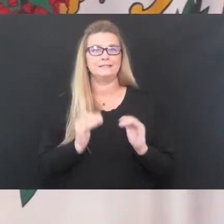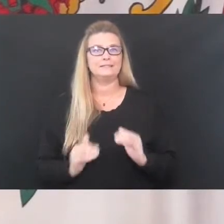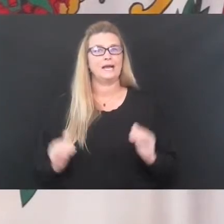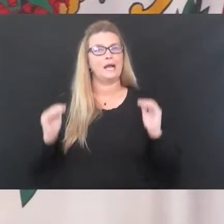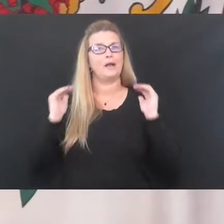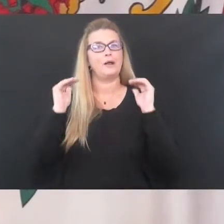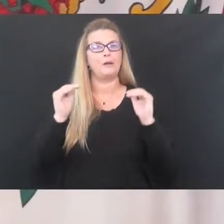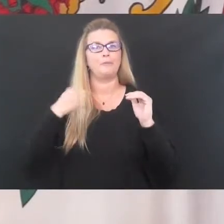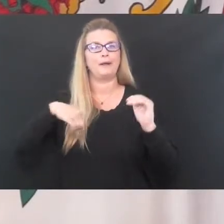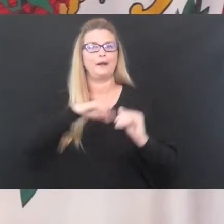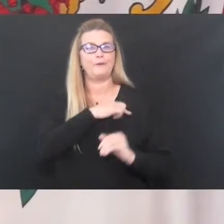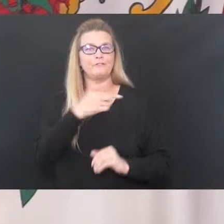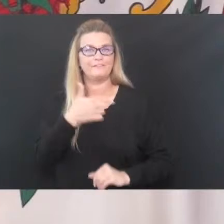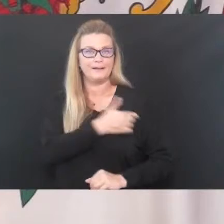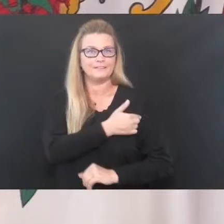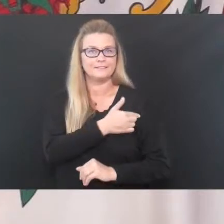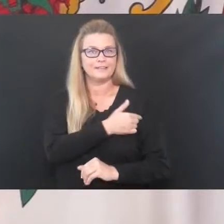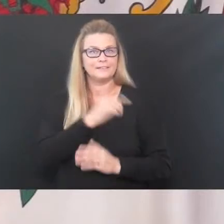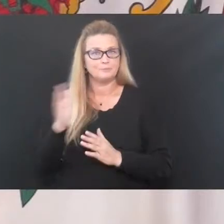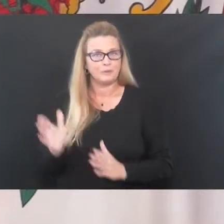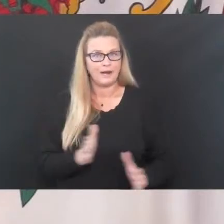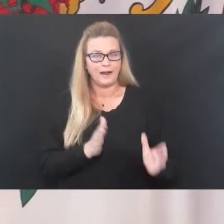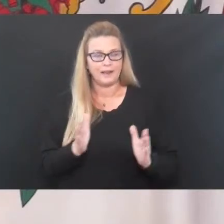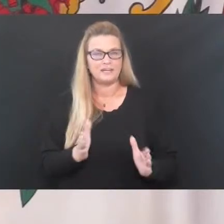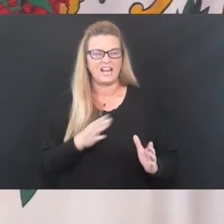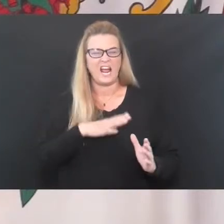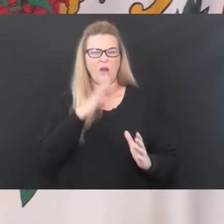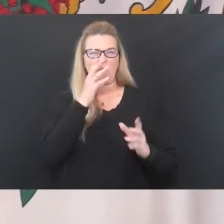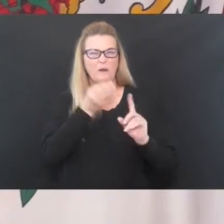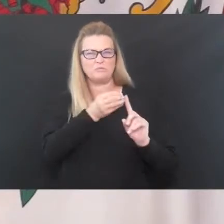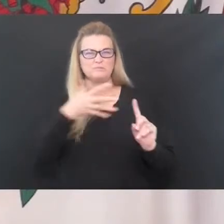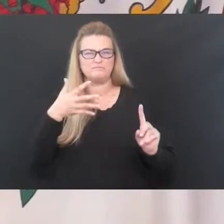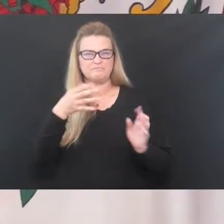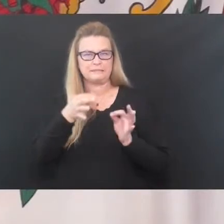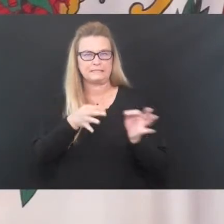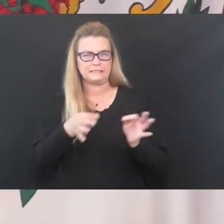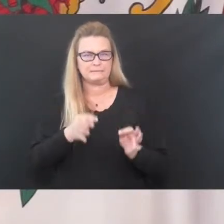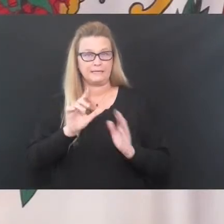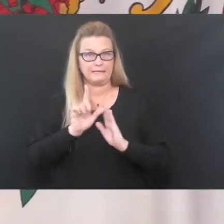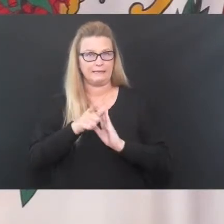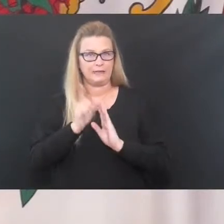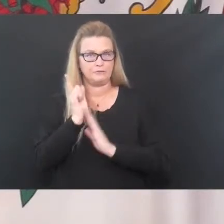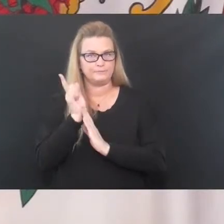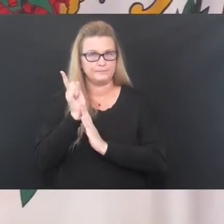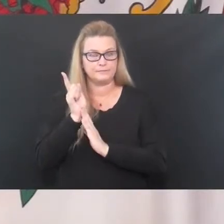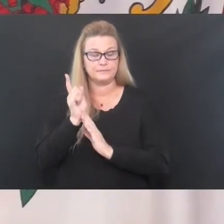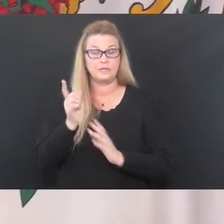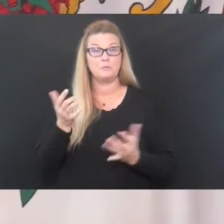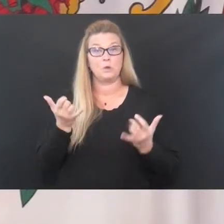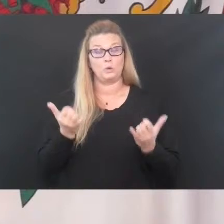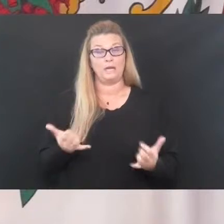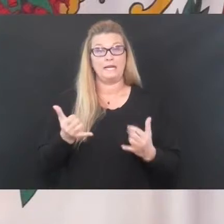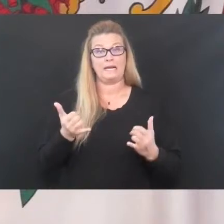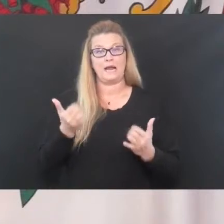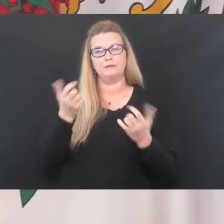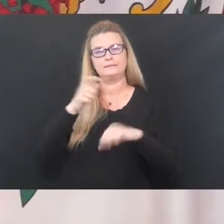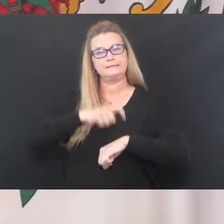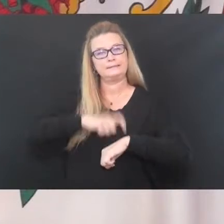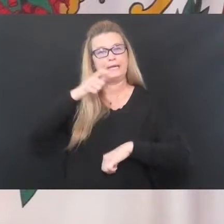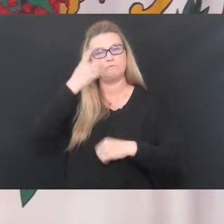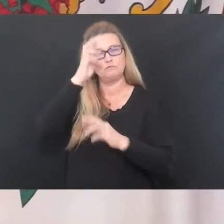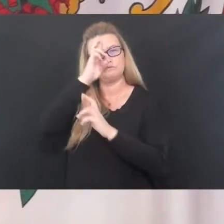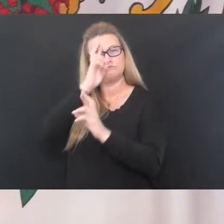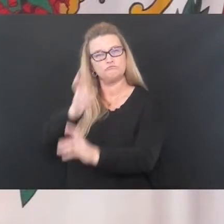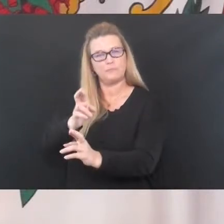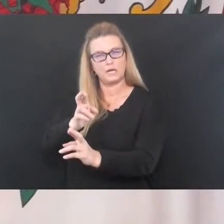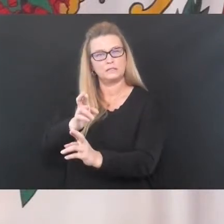vaccination process and everything, and I'll get to that in just one second. But let's be very respectful and keeping